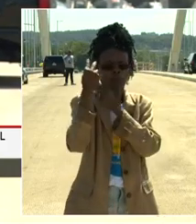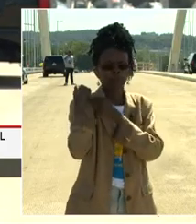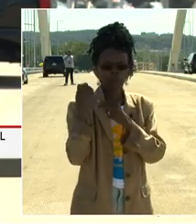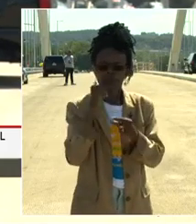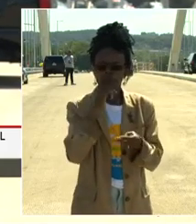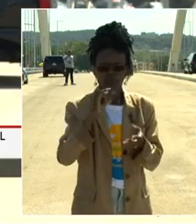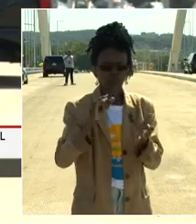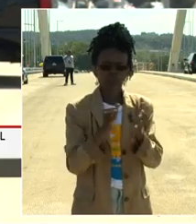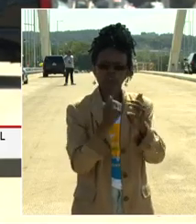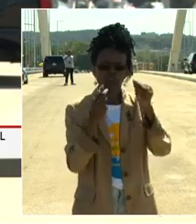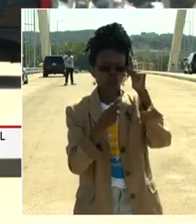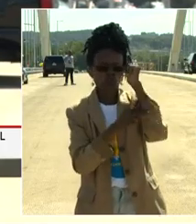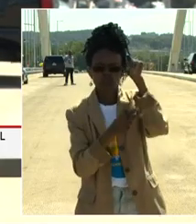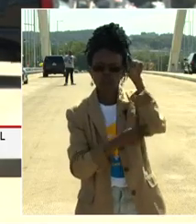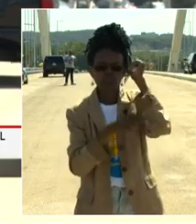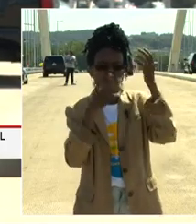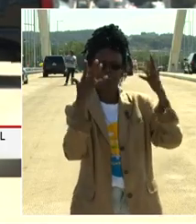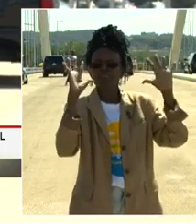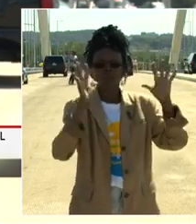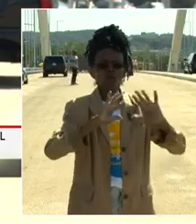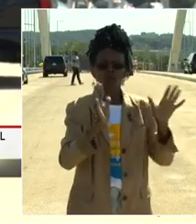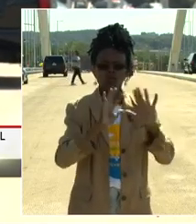Holmes Norton.